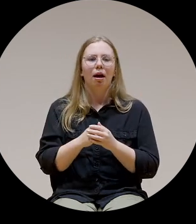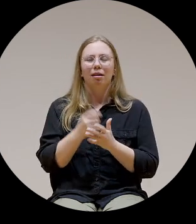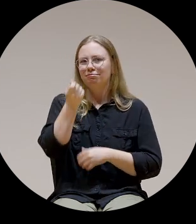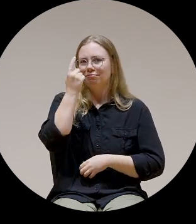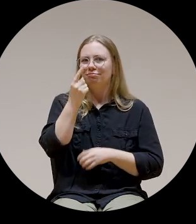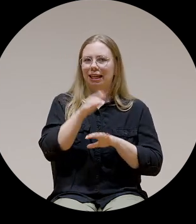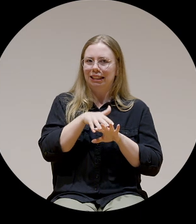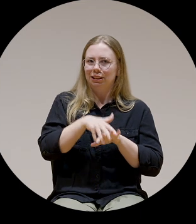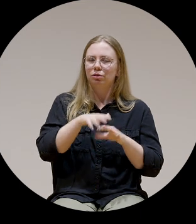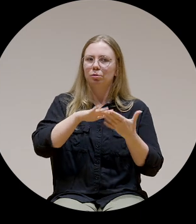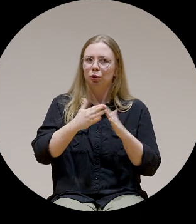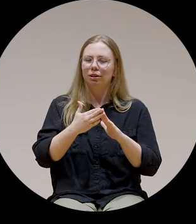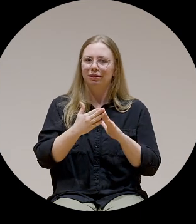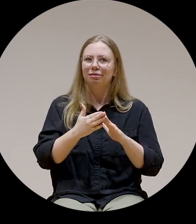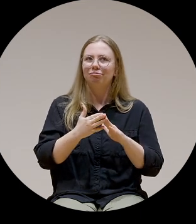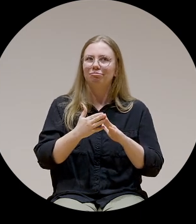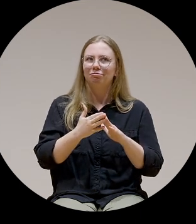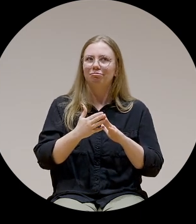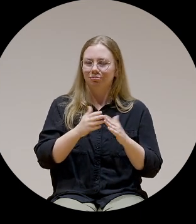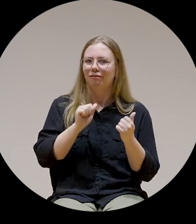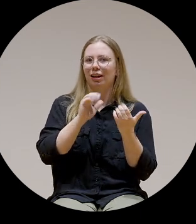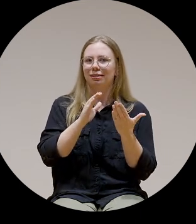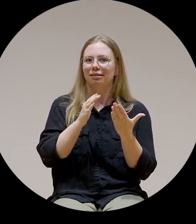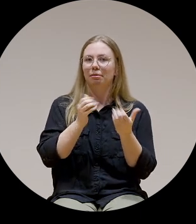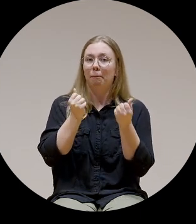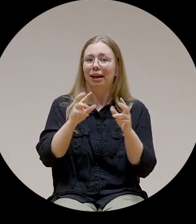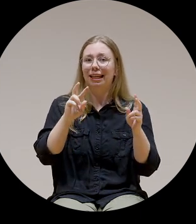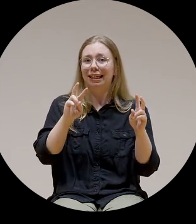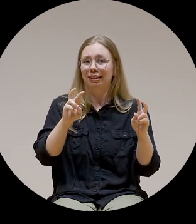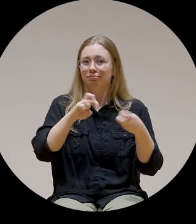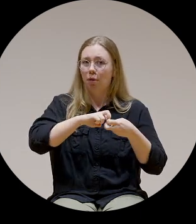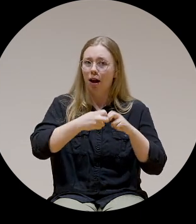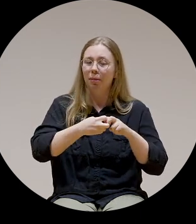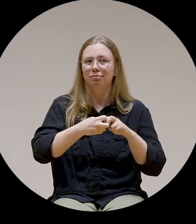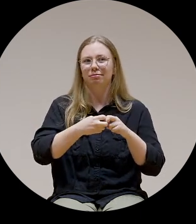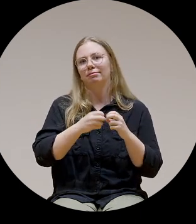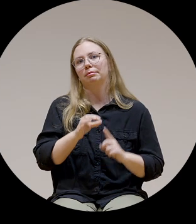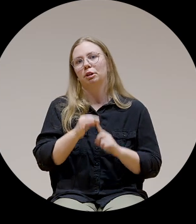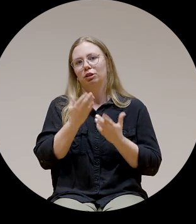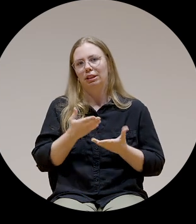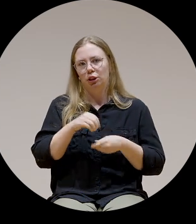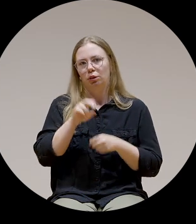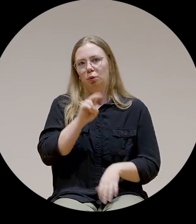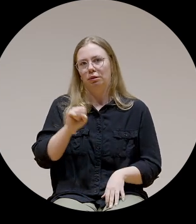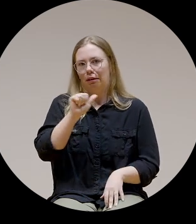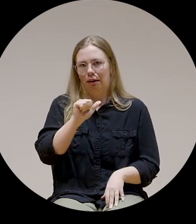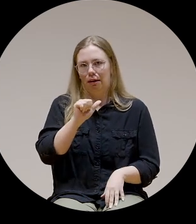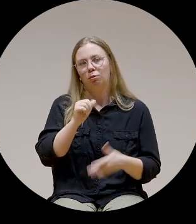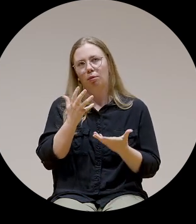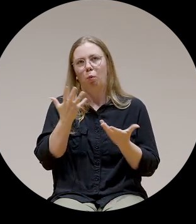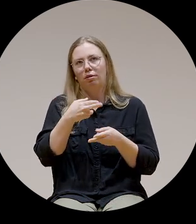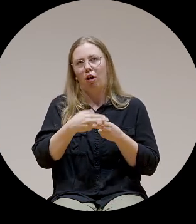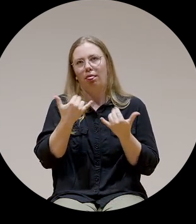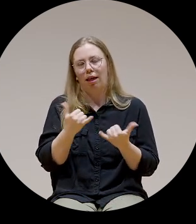Indigenous communities, especially in what is now the United States, contend with on a daily basis, right? So